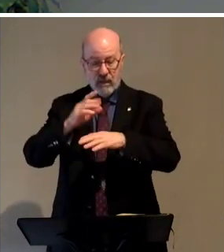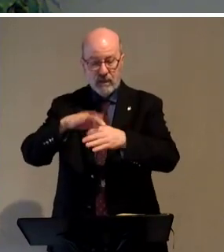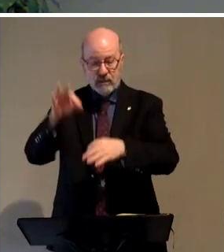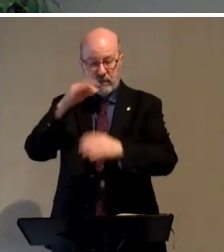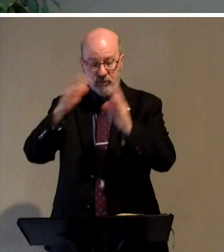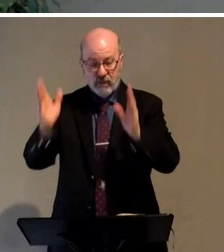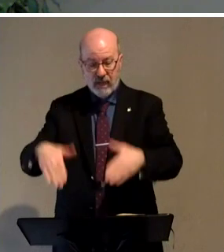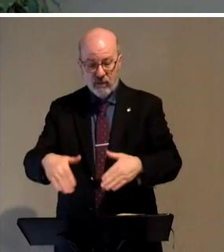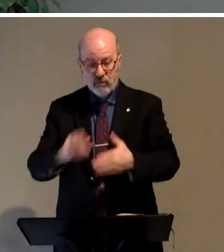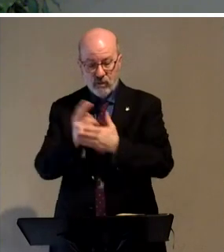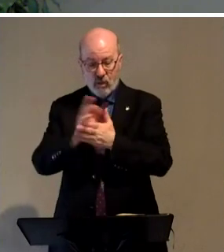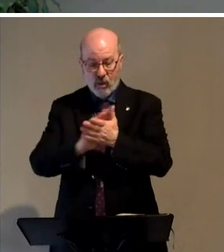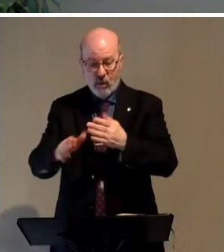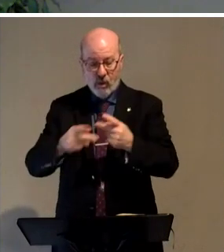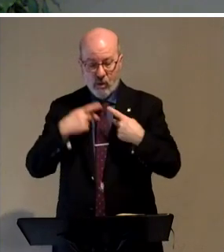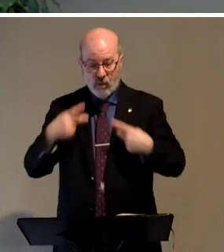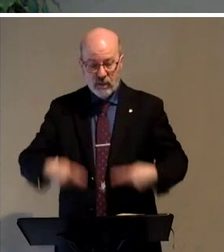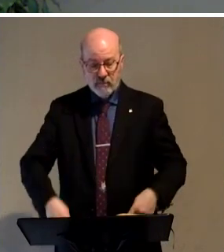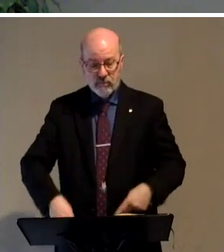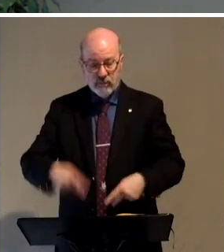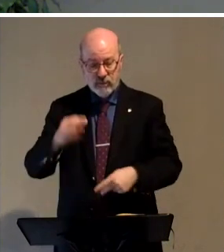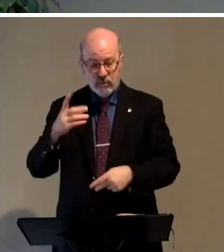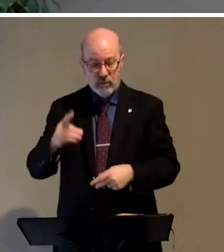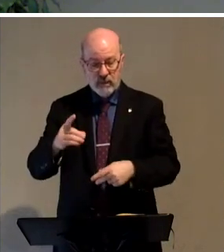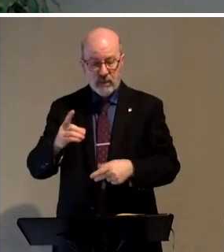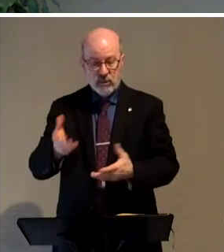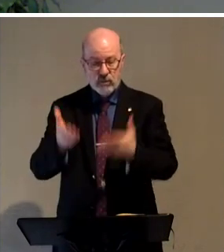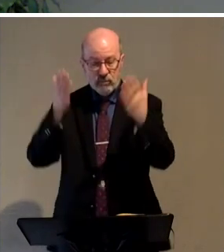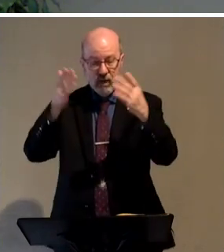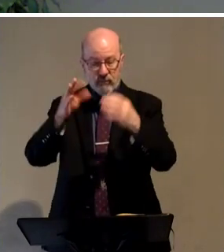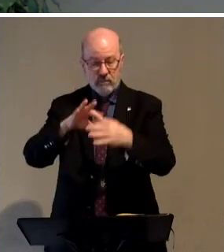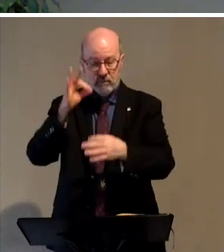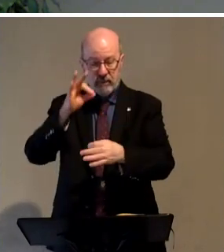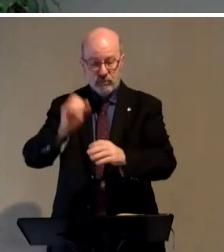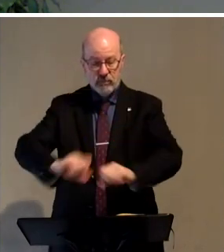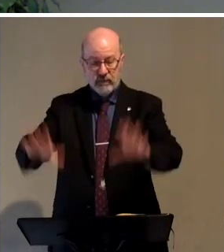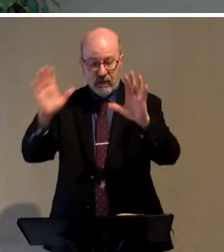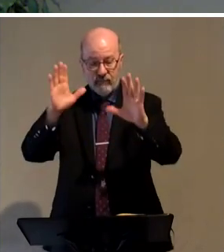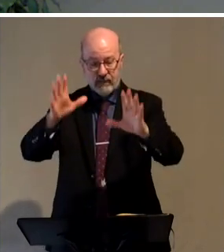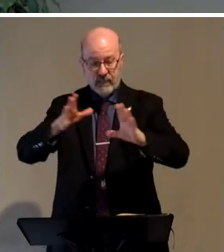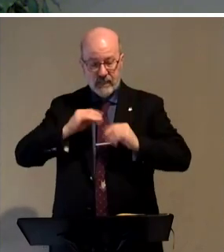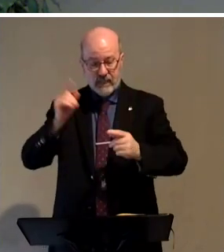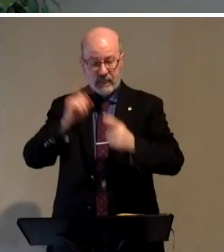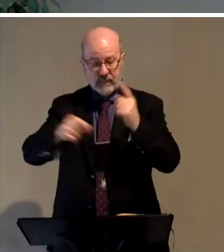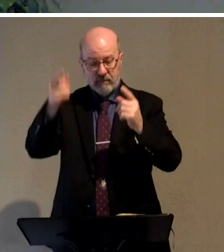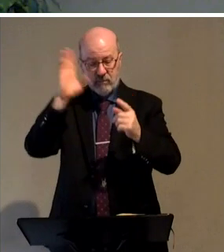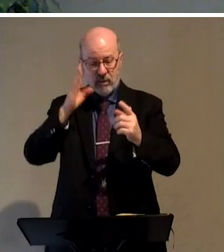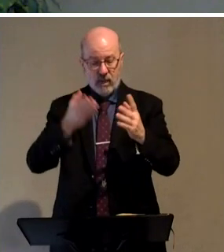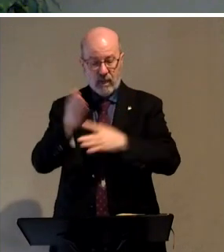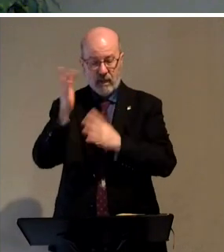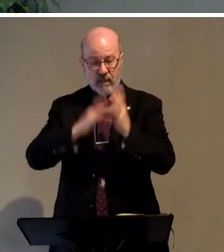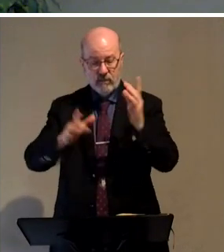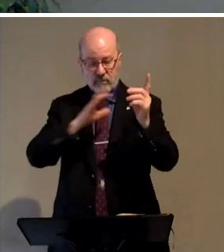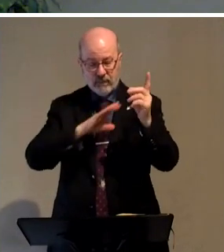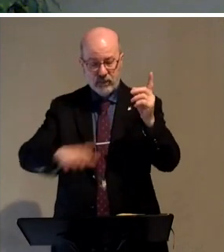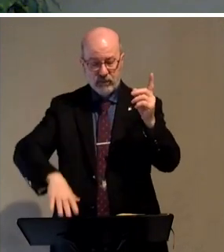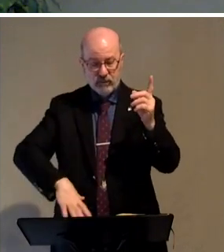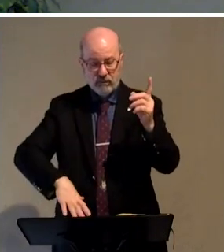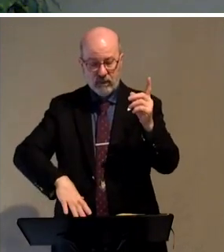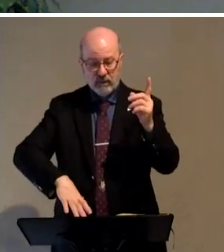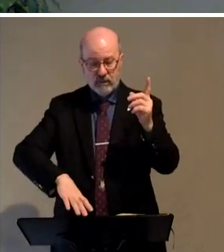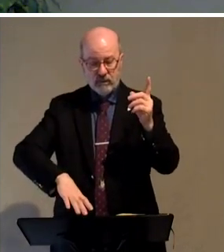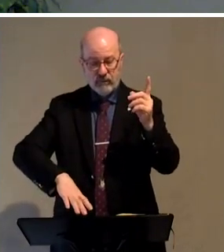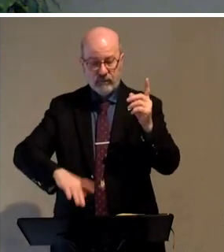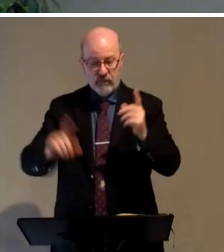a spiritual house and holy priesthood to offer up spiritual sacrifices acceptable to God by Jesus